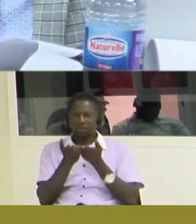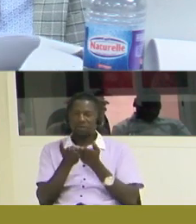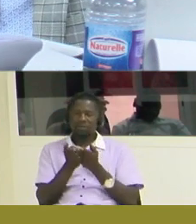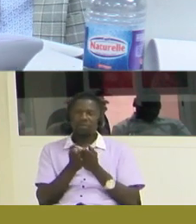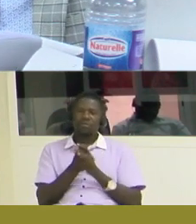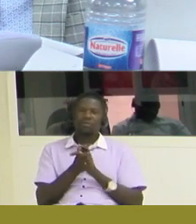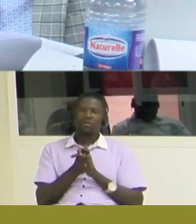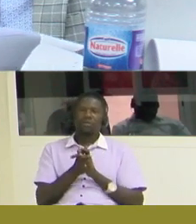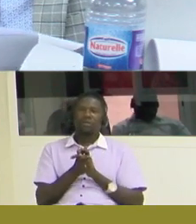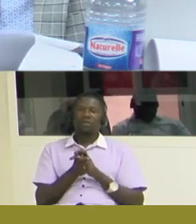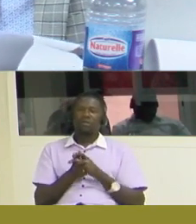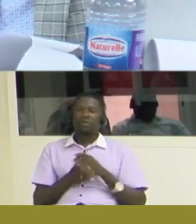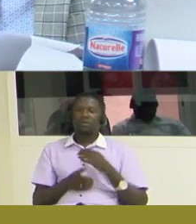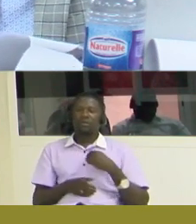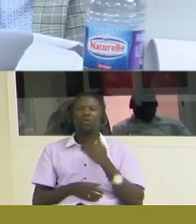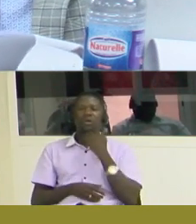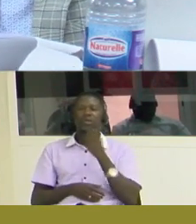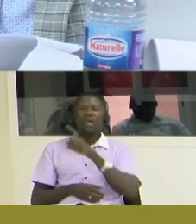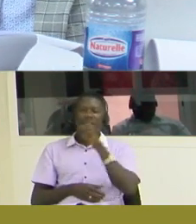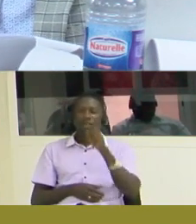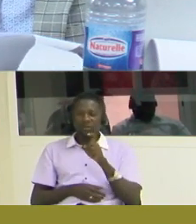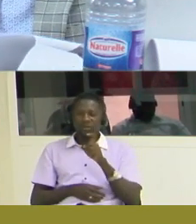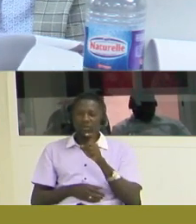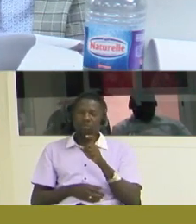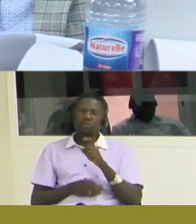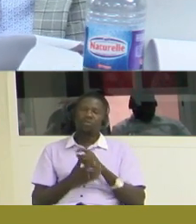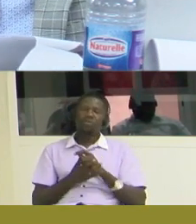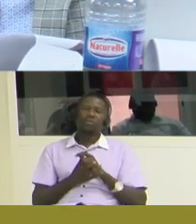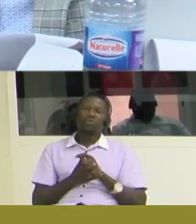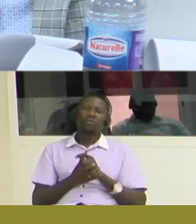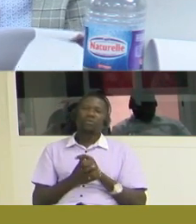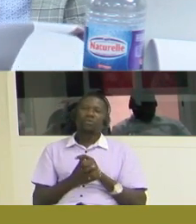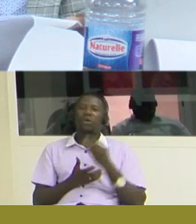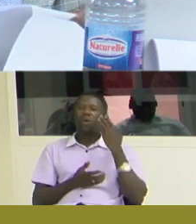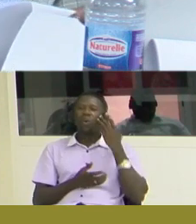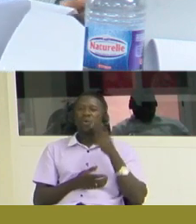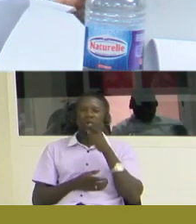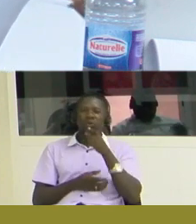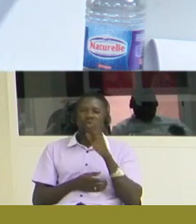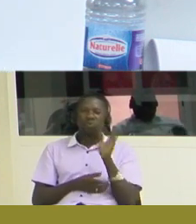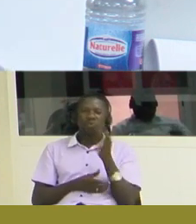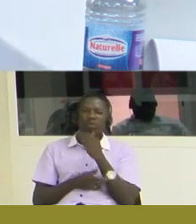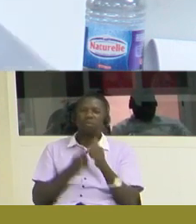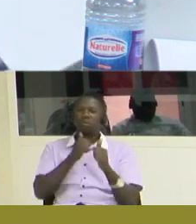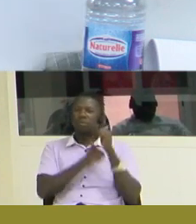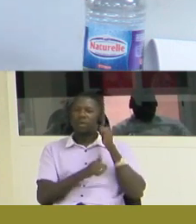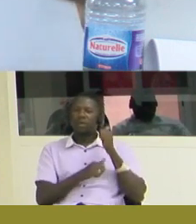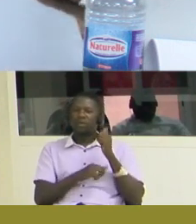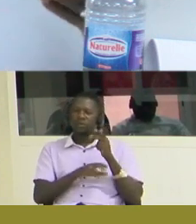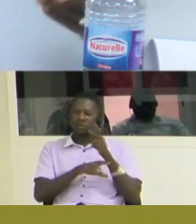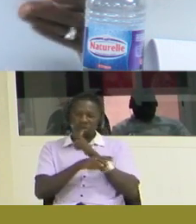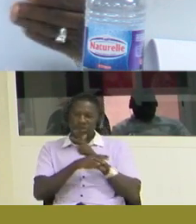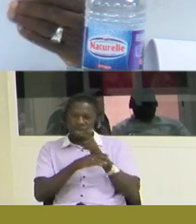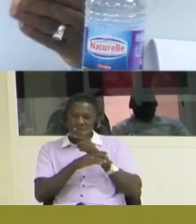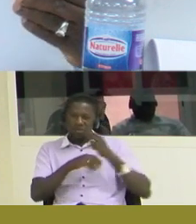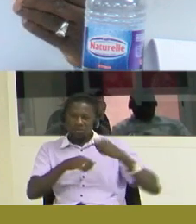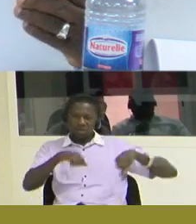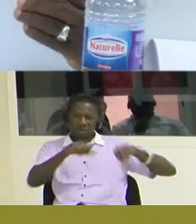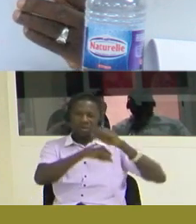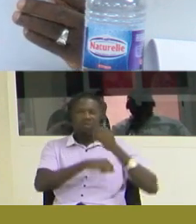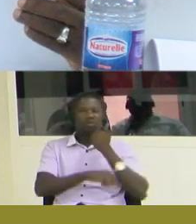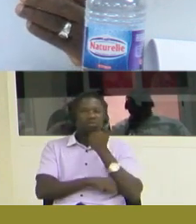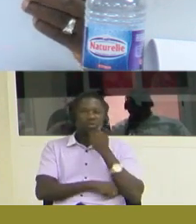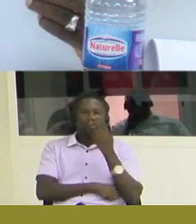he was asked the question when you went back to security wing number four in